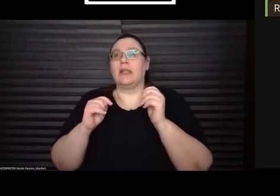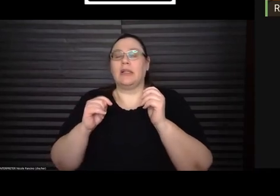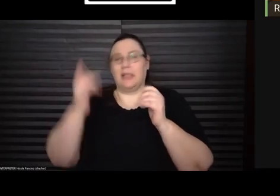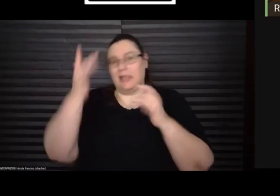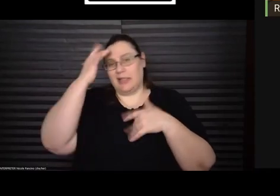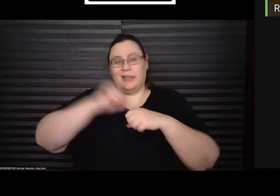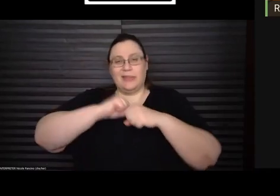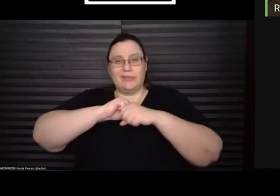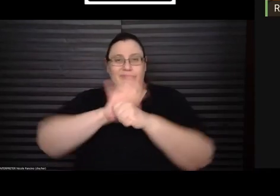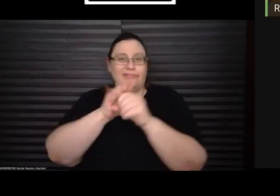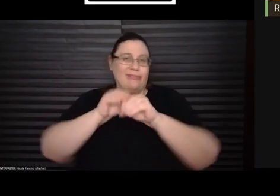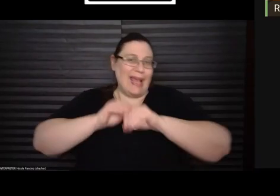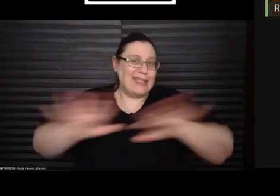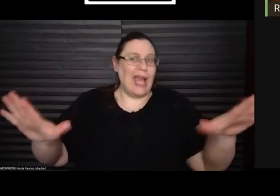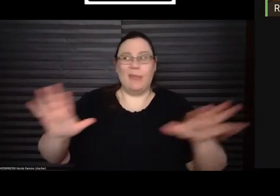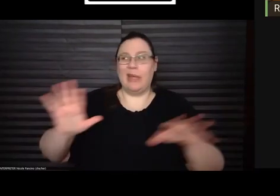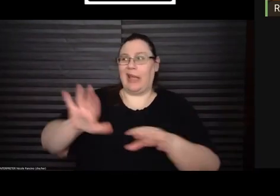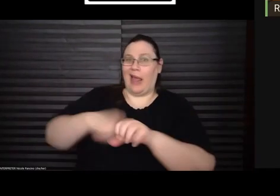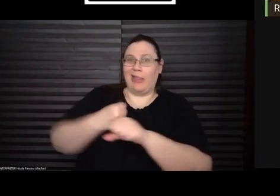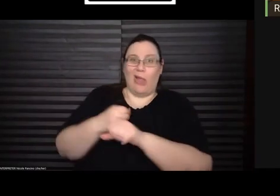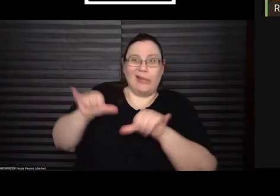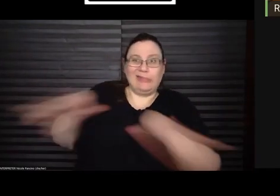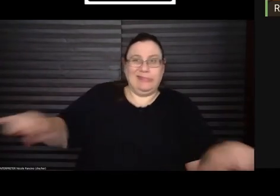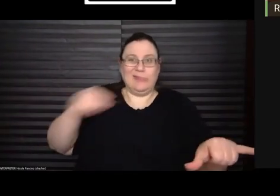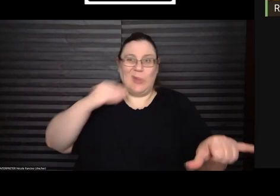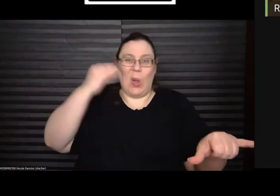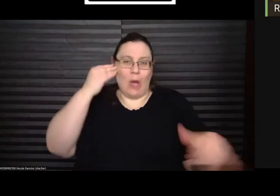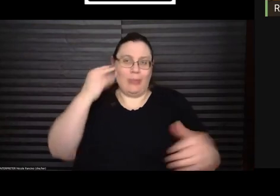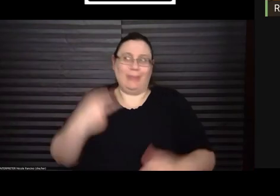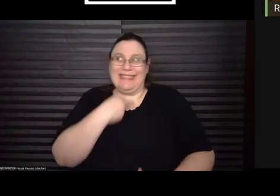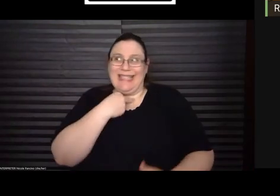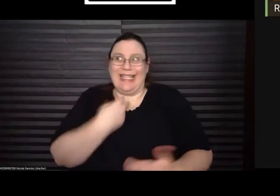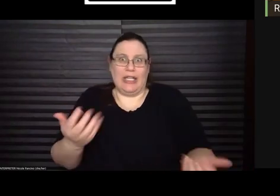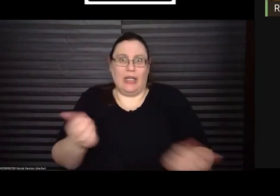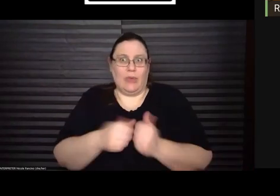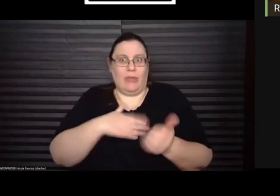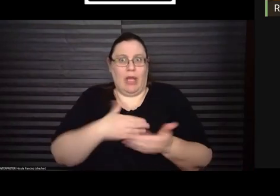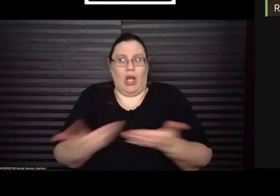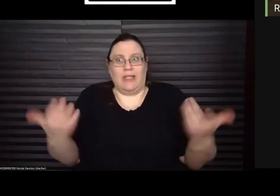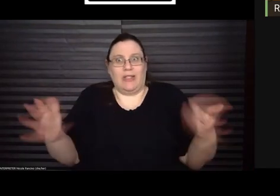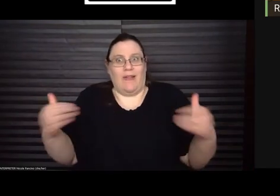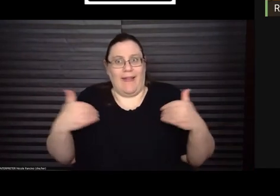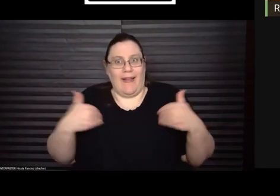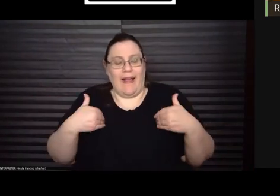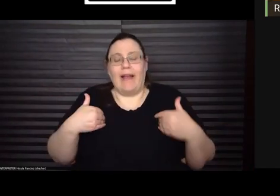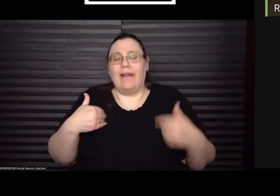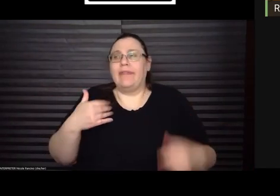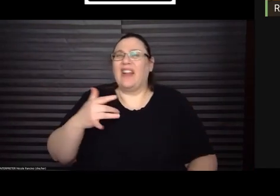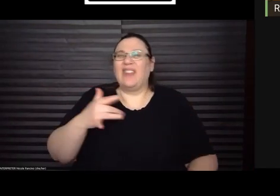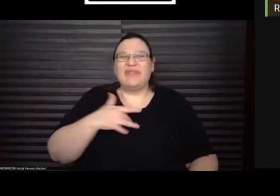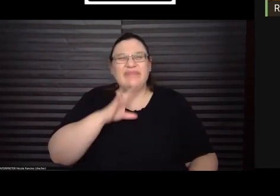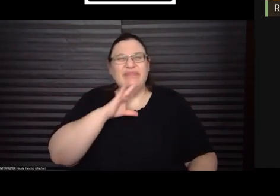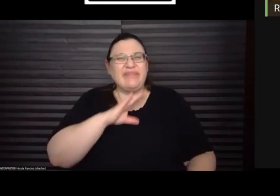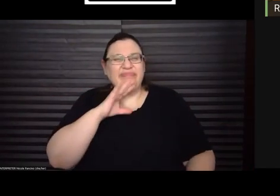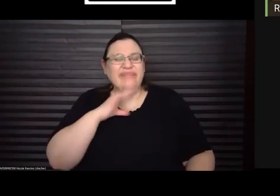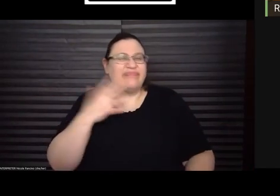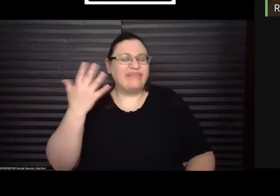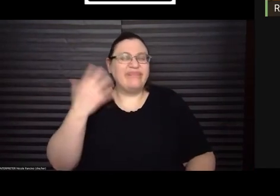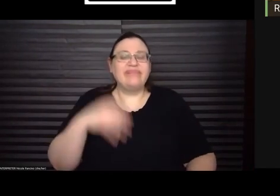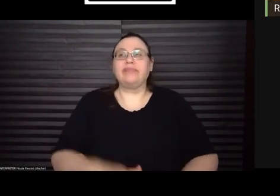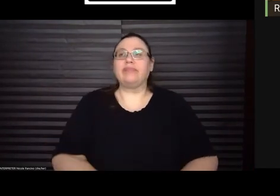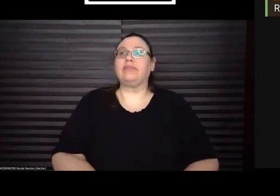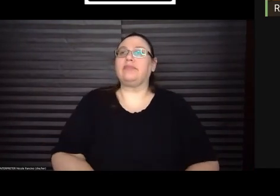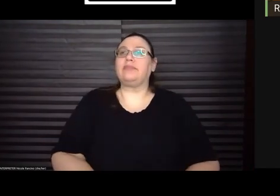part of it is the pandemic and the lockdown, right? I mean, you're stuck in this house, like I'm stuck here with my objects, right? And I was really feeling kind of frustrated with